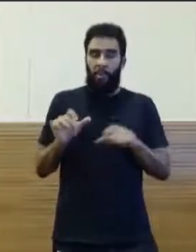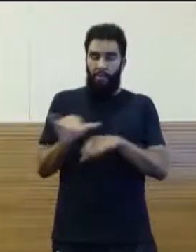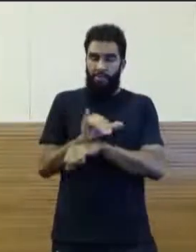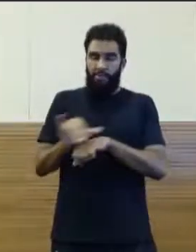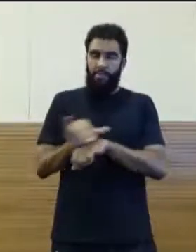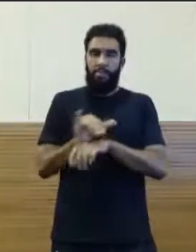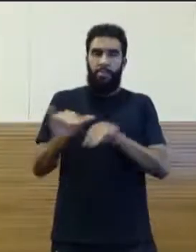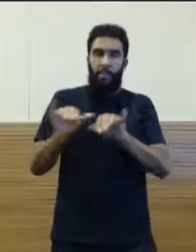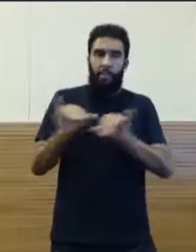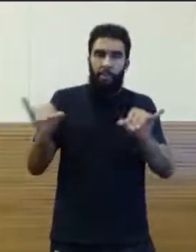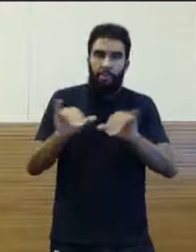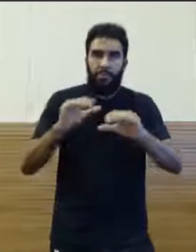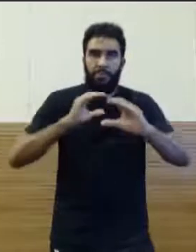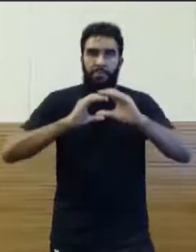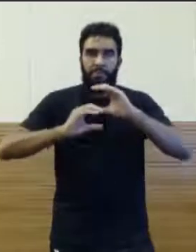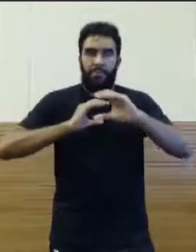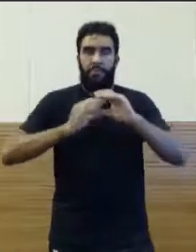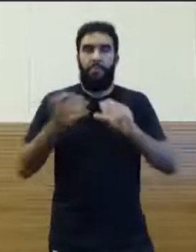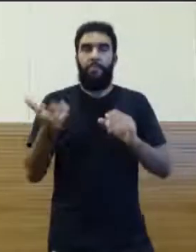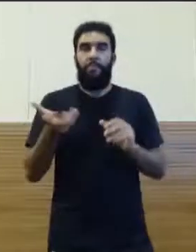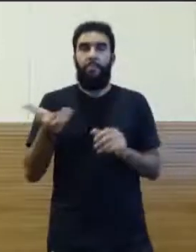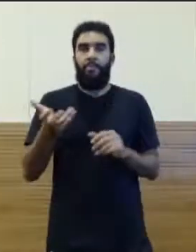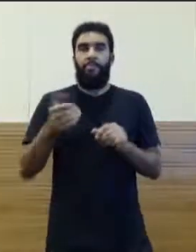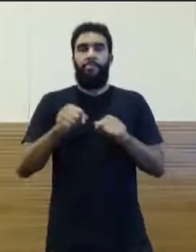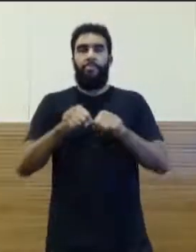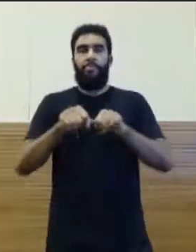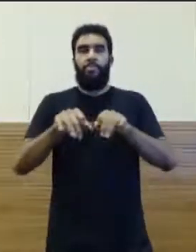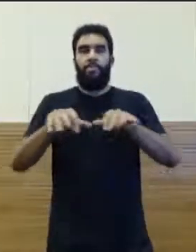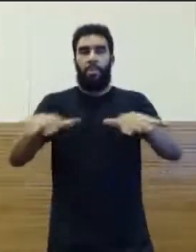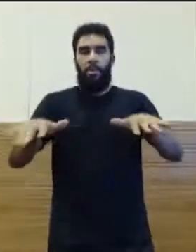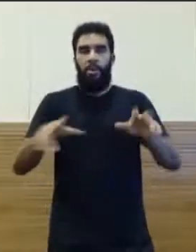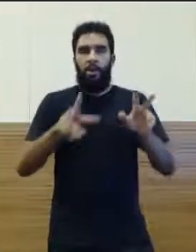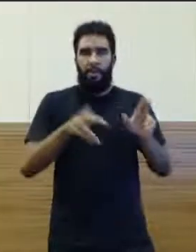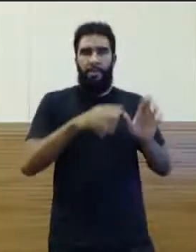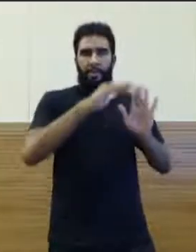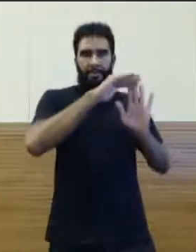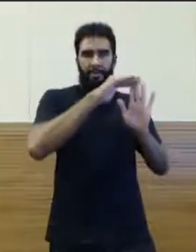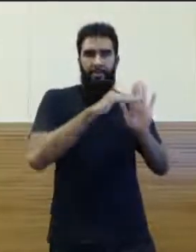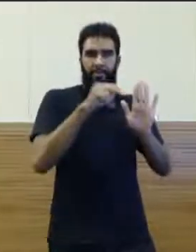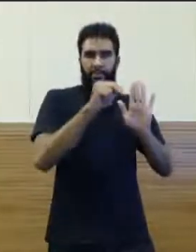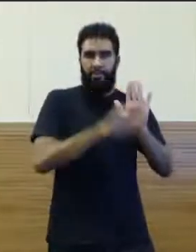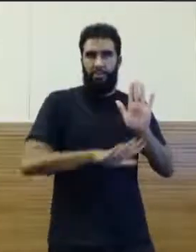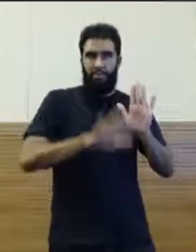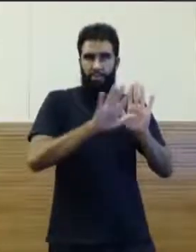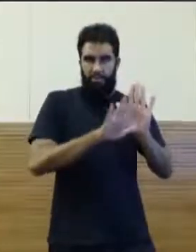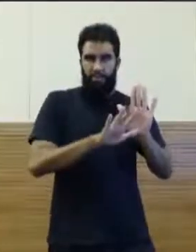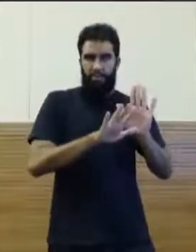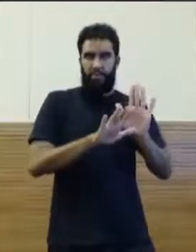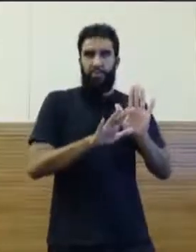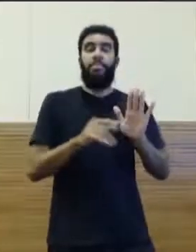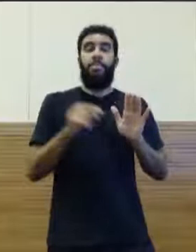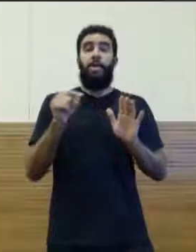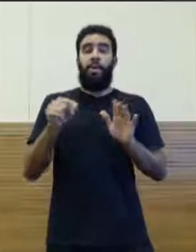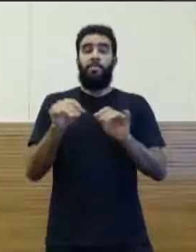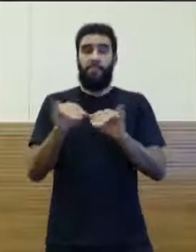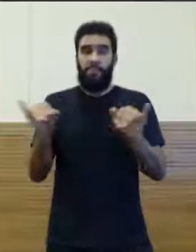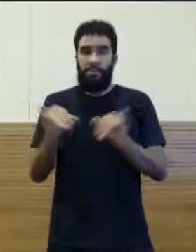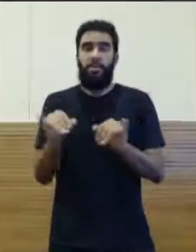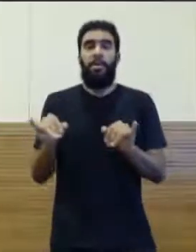a campaign, a strategy campaign, like we did with the national implementation